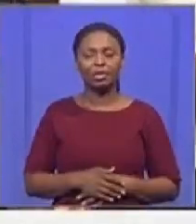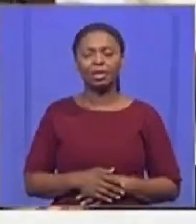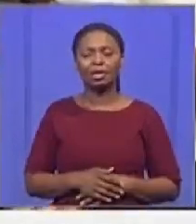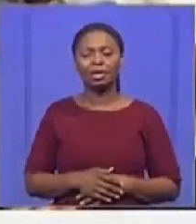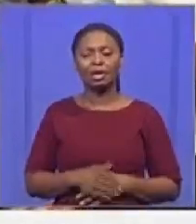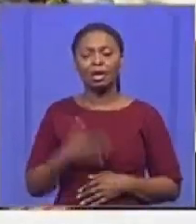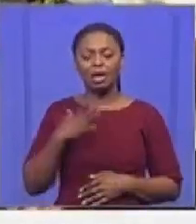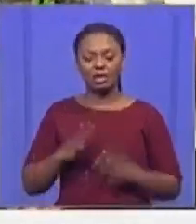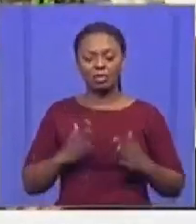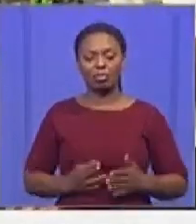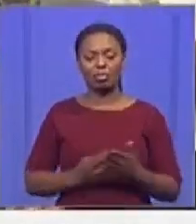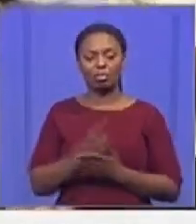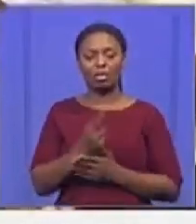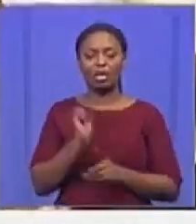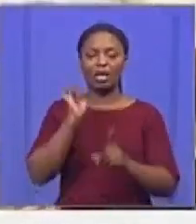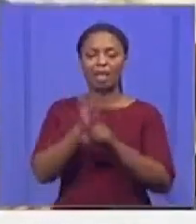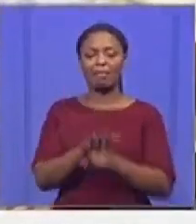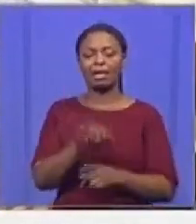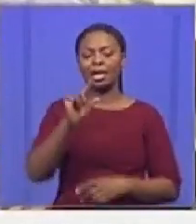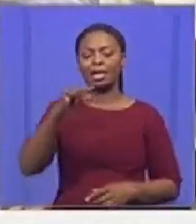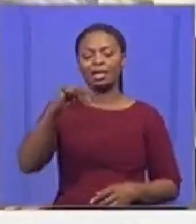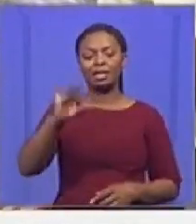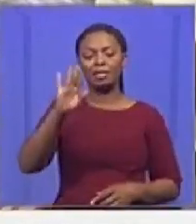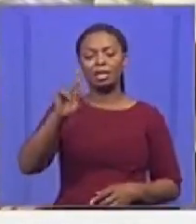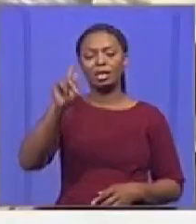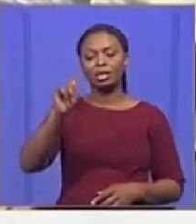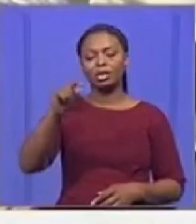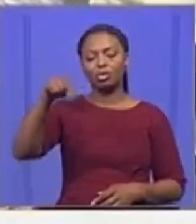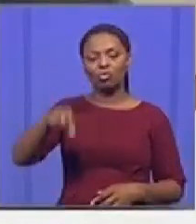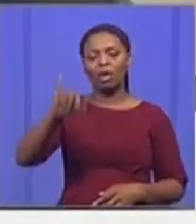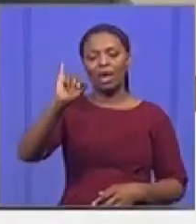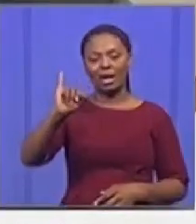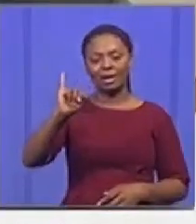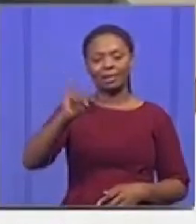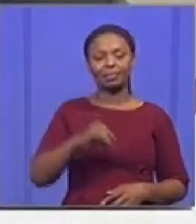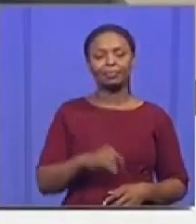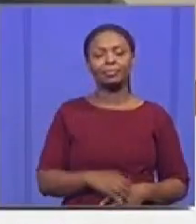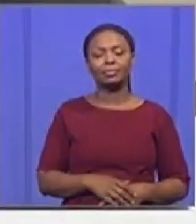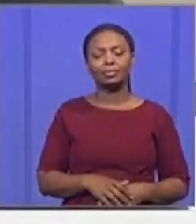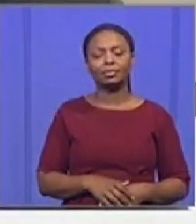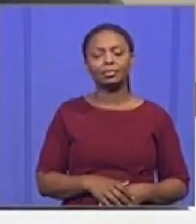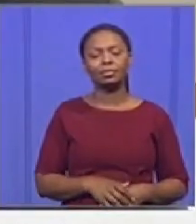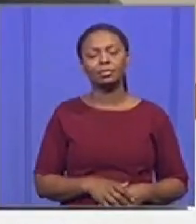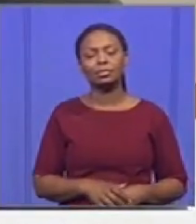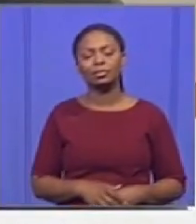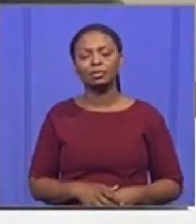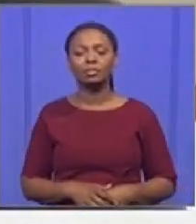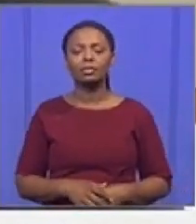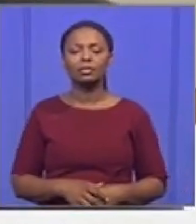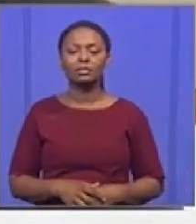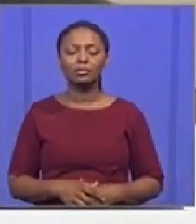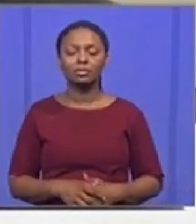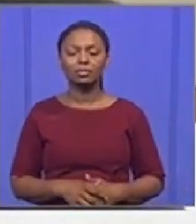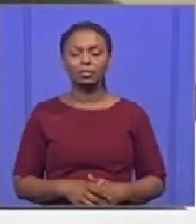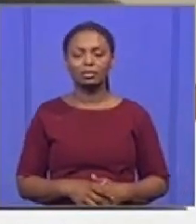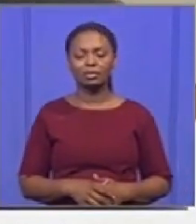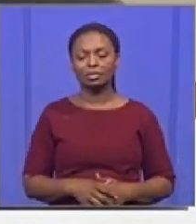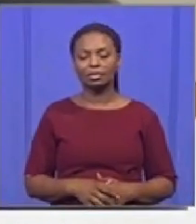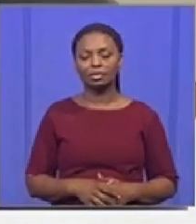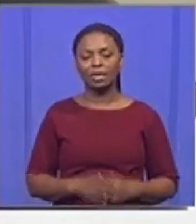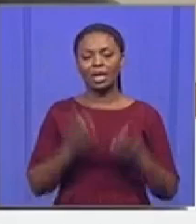ditshwanelo tsa batho ba setlhopha sa LGBTQI. This is because we have a Ugandan Human